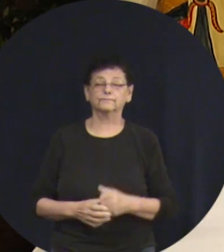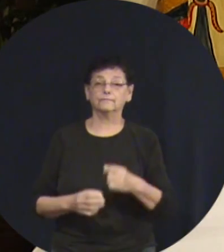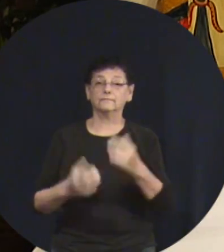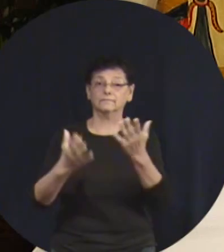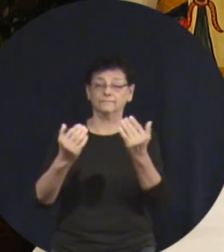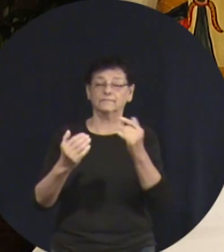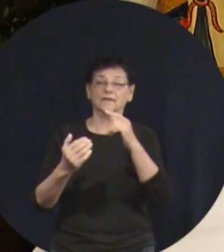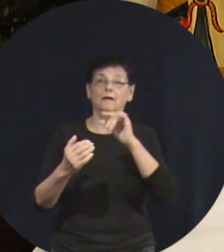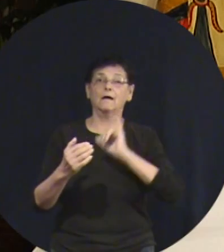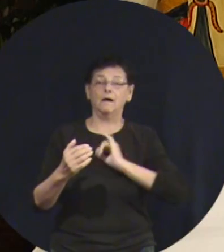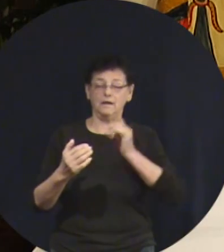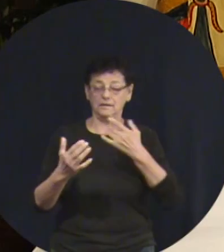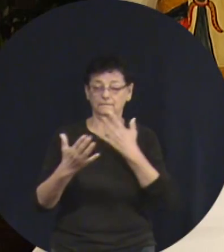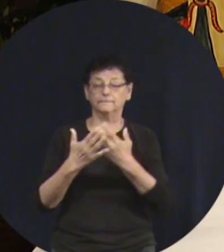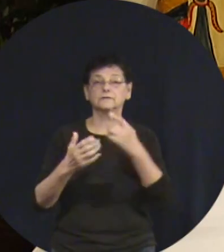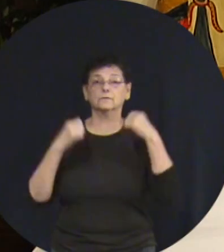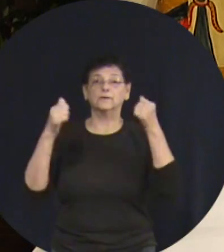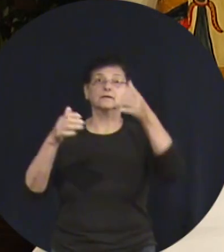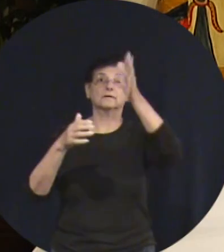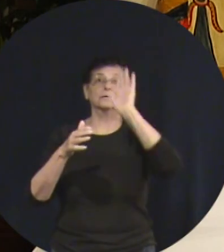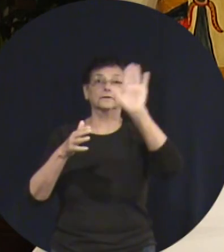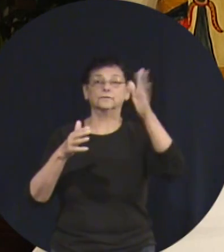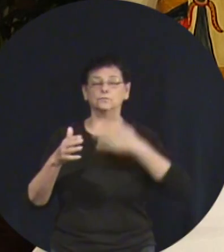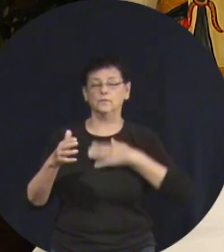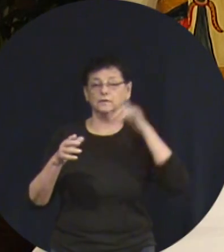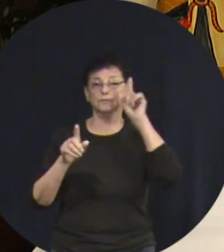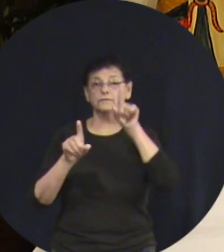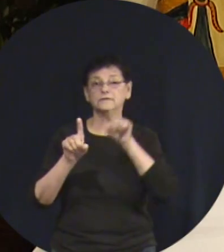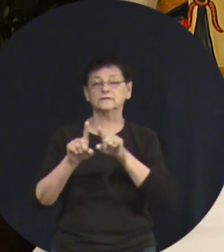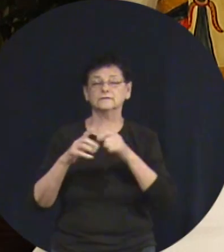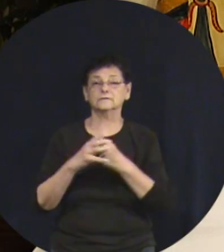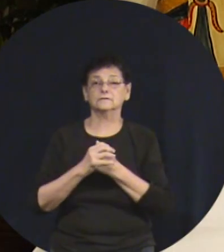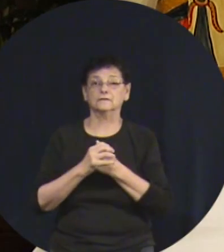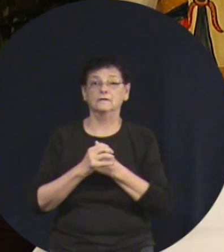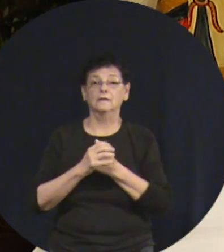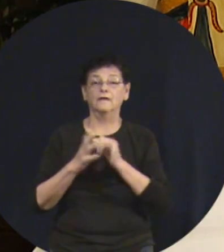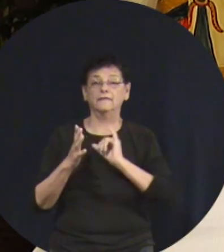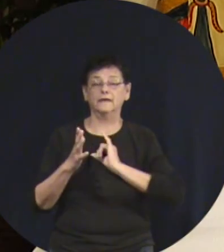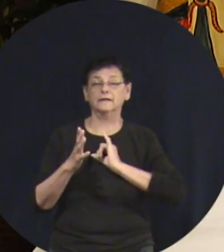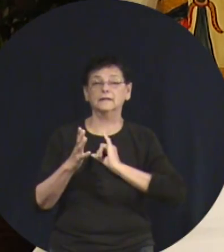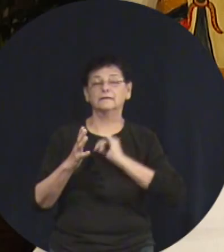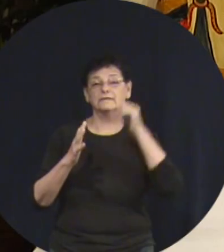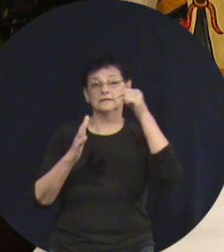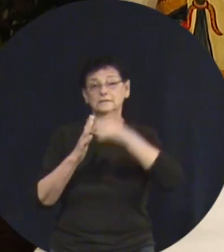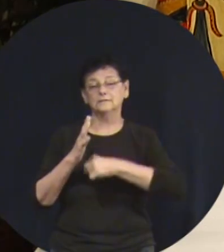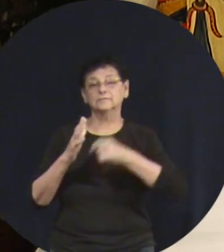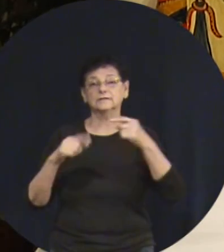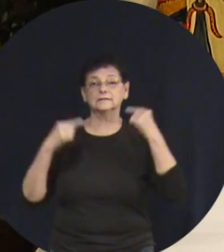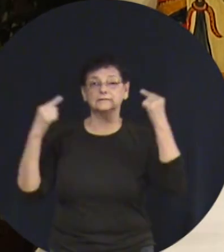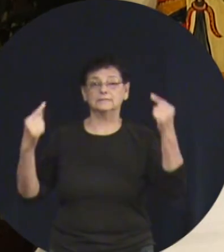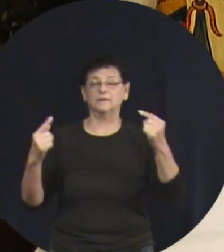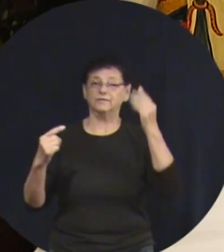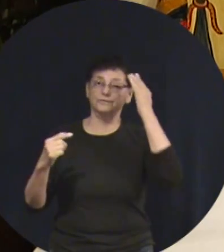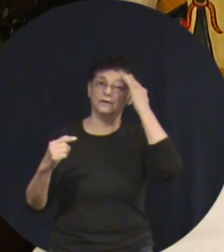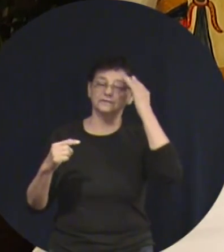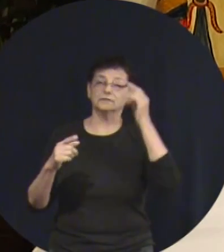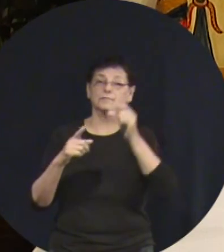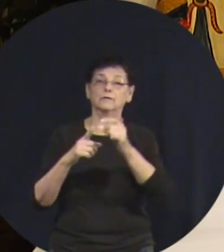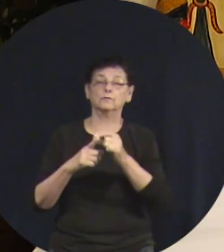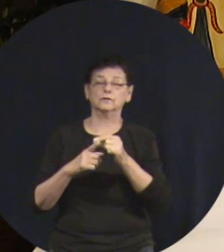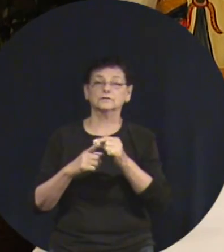I confess to Almighty God and to you, my brothers and sisters, that I have greatly sinned in